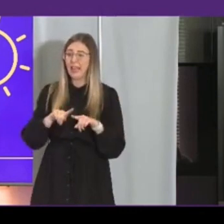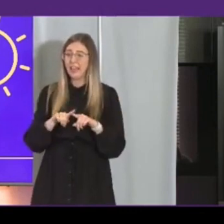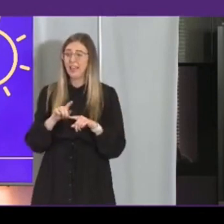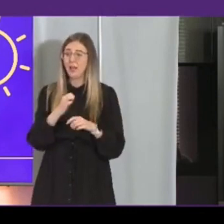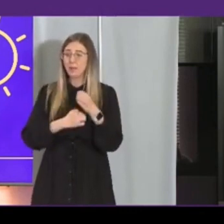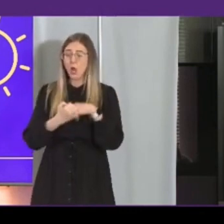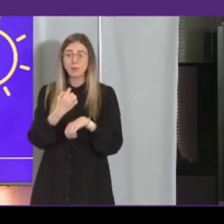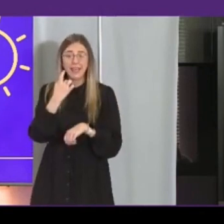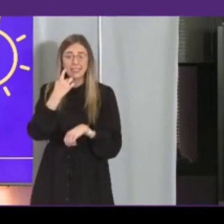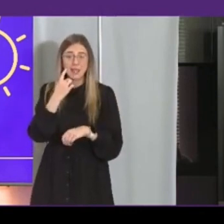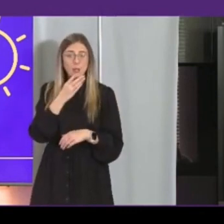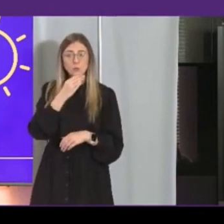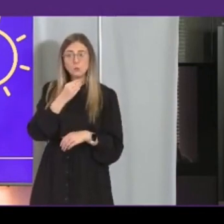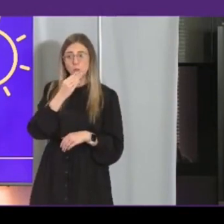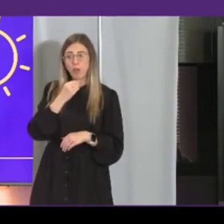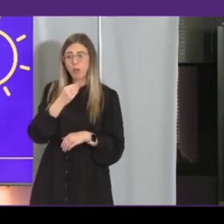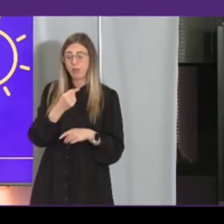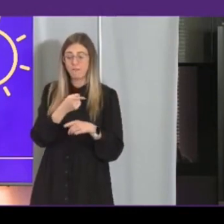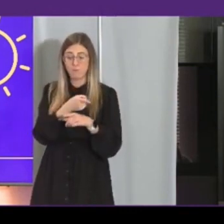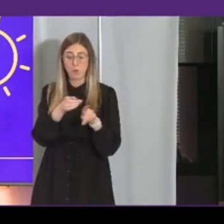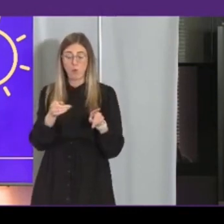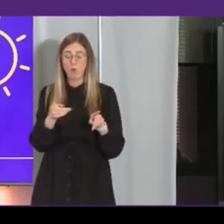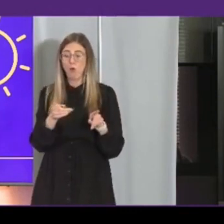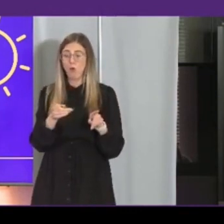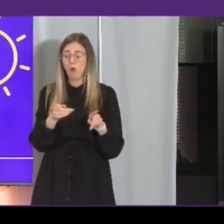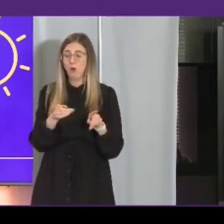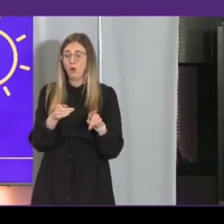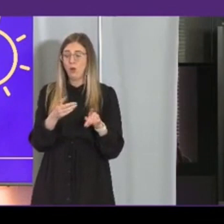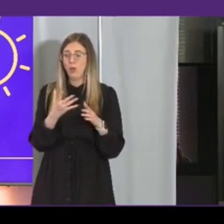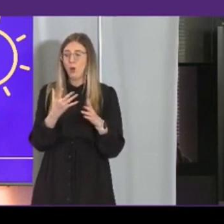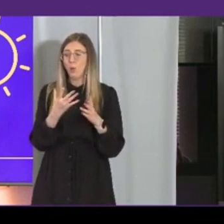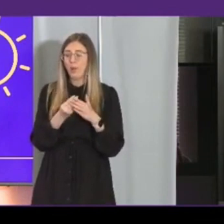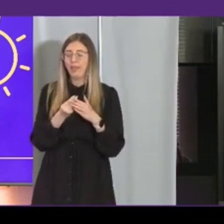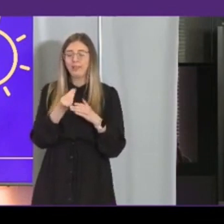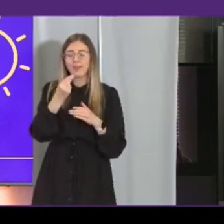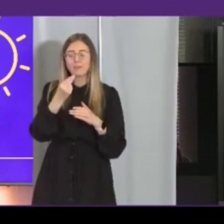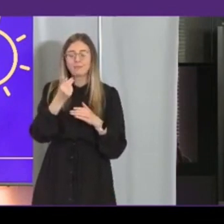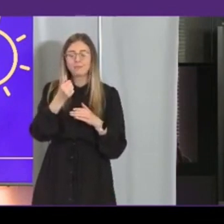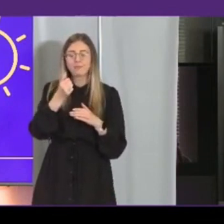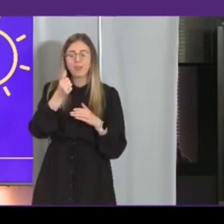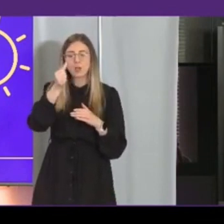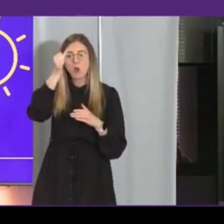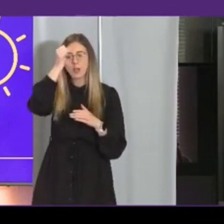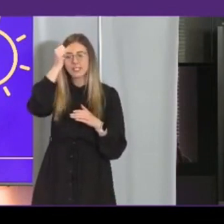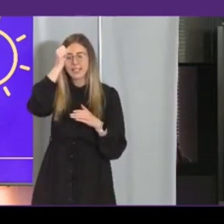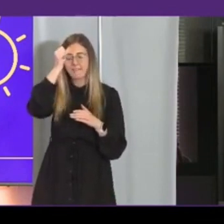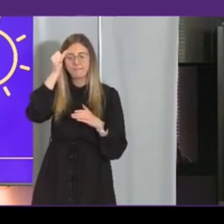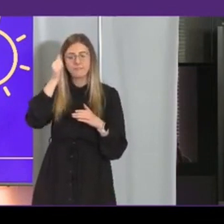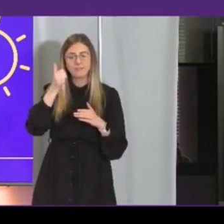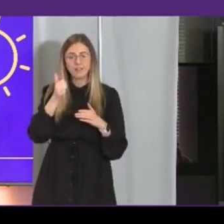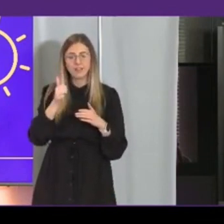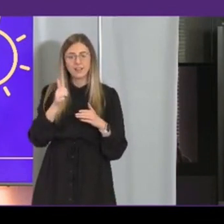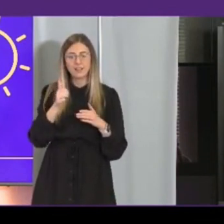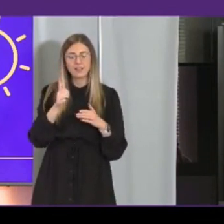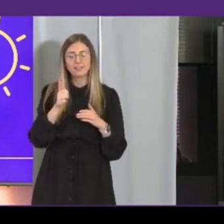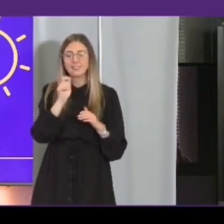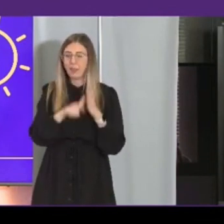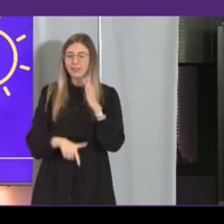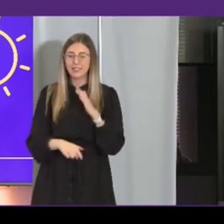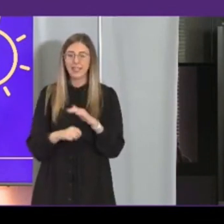easier and usable for people with various cognitive disabilities, but it's something that we're still trying